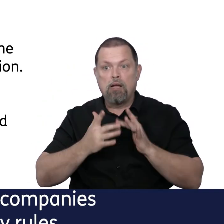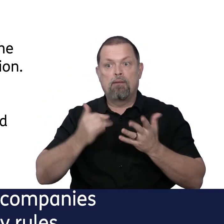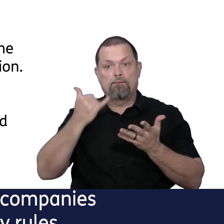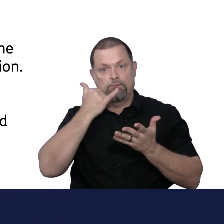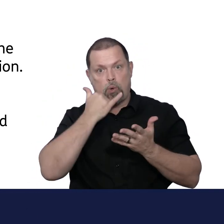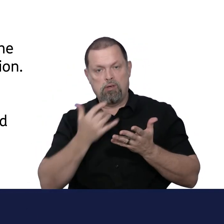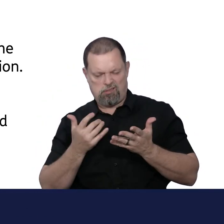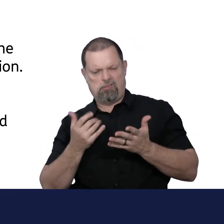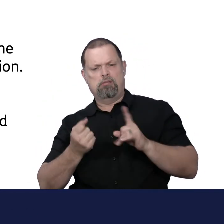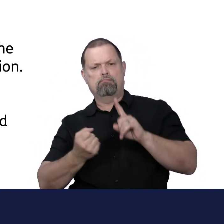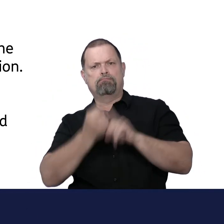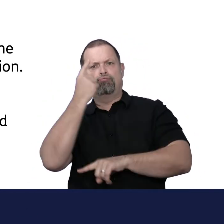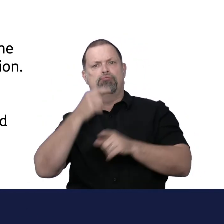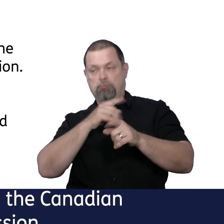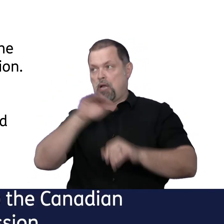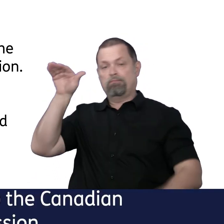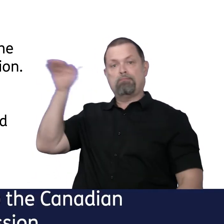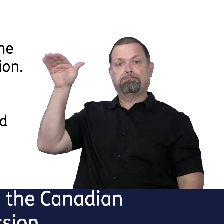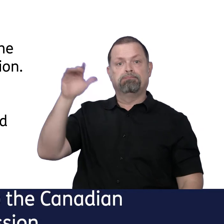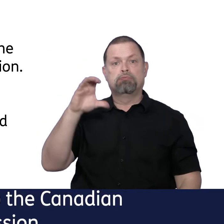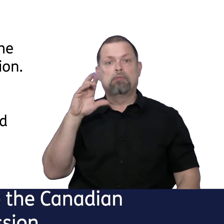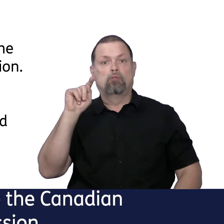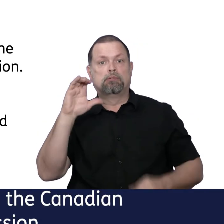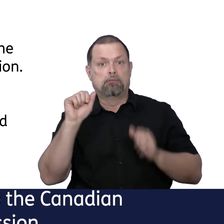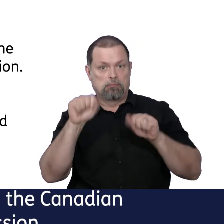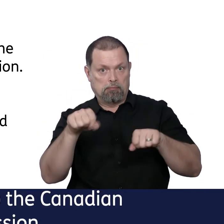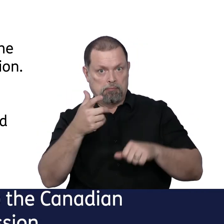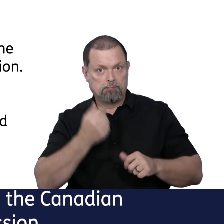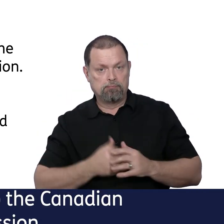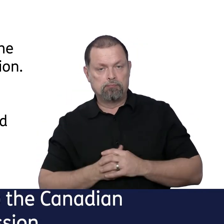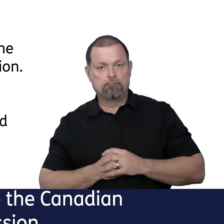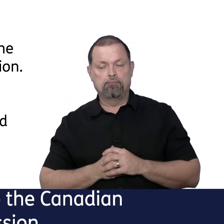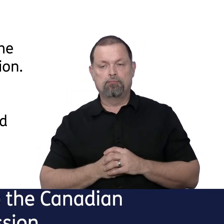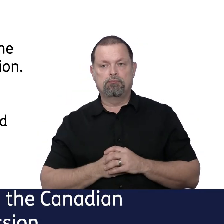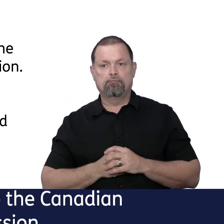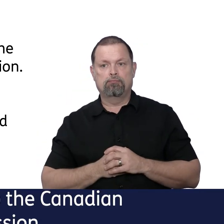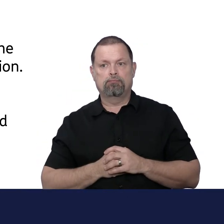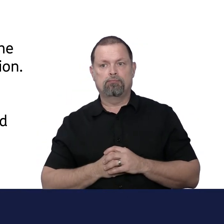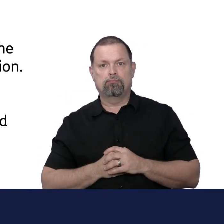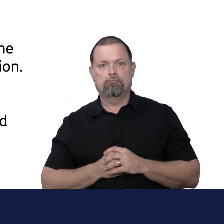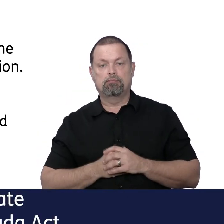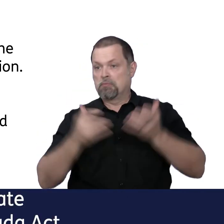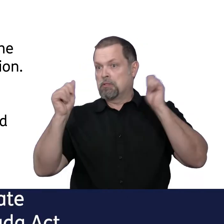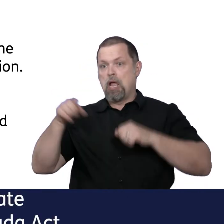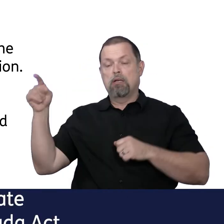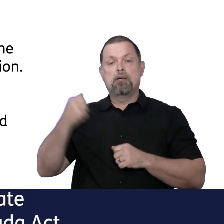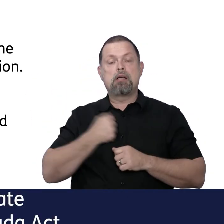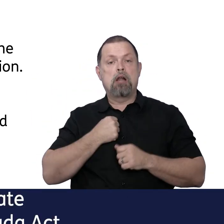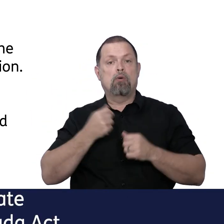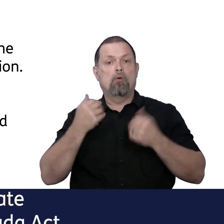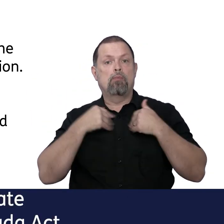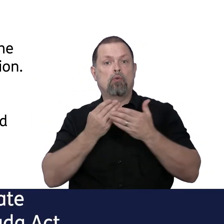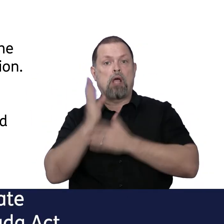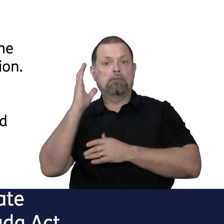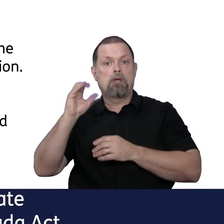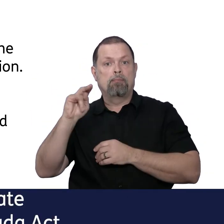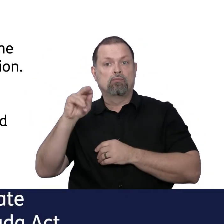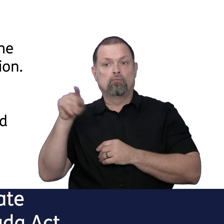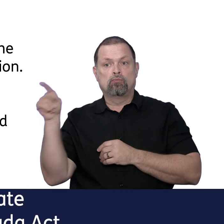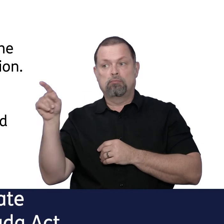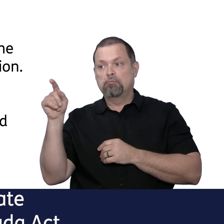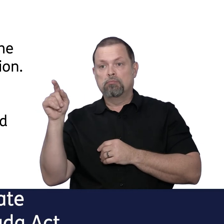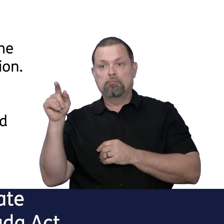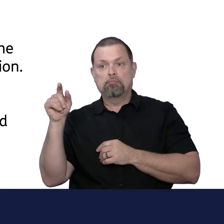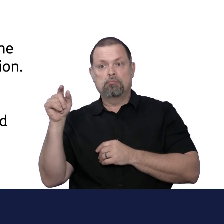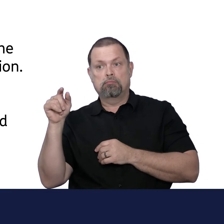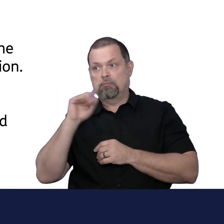accessibility rules. Sometimes you can complain to the Canadian Human Rights Commission. This process is separate from the Accessible